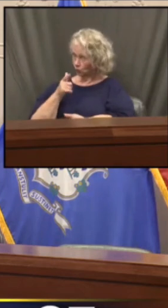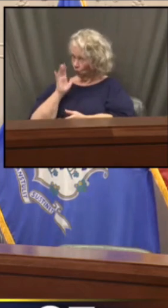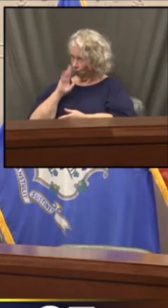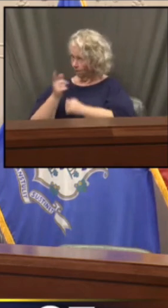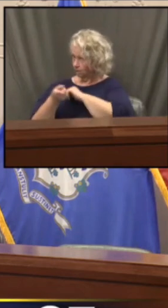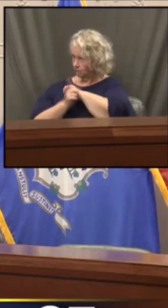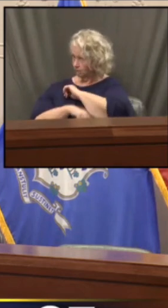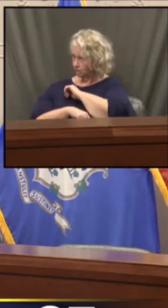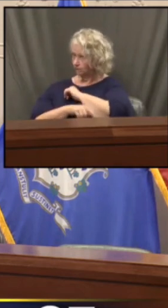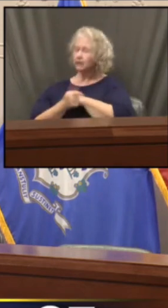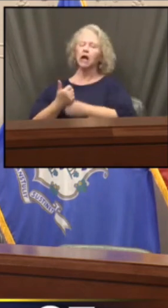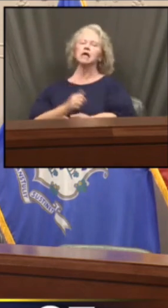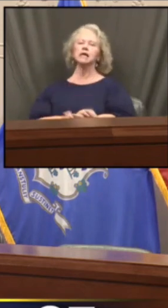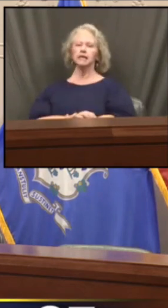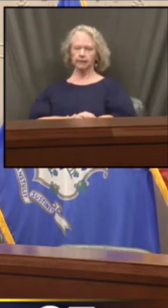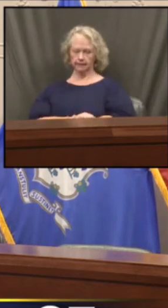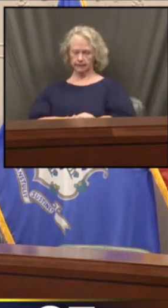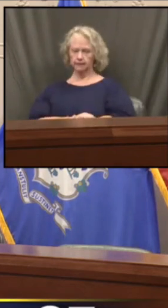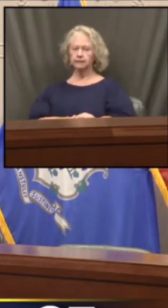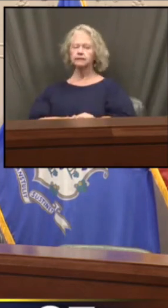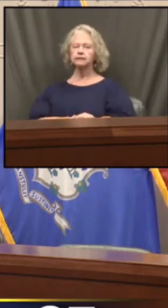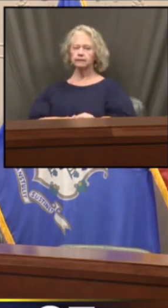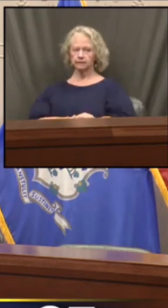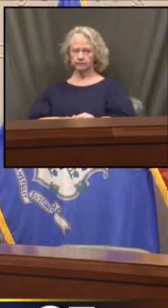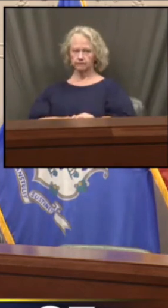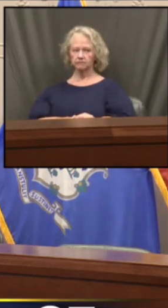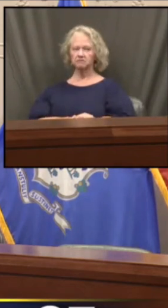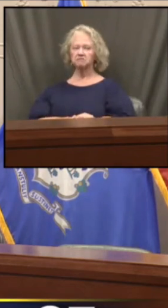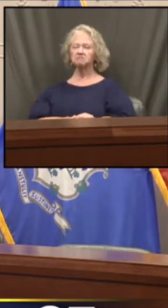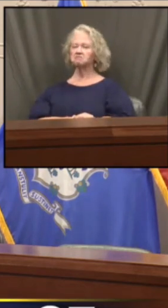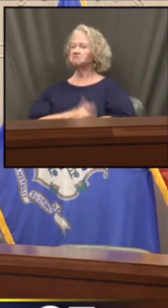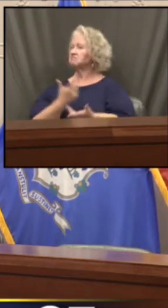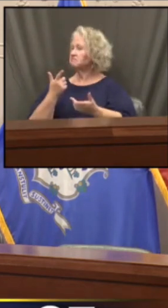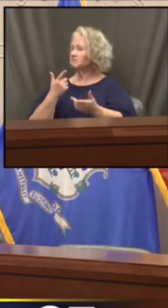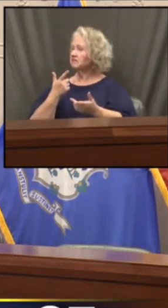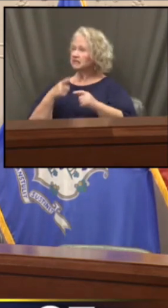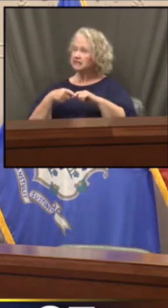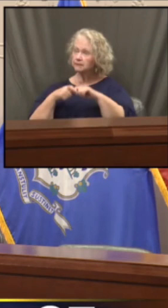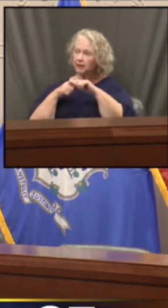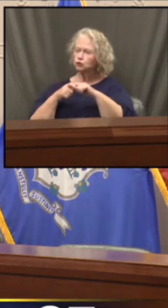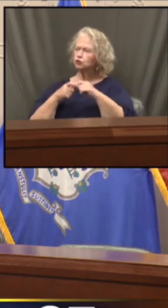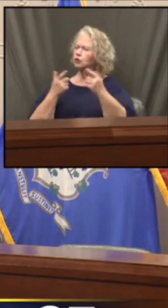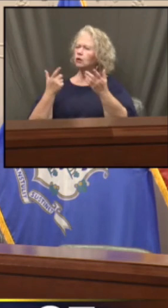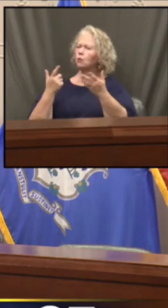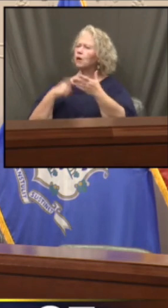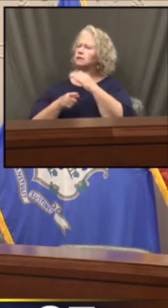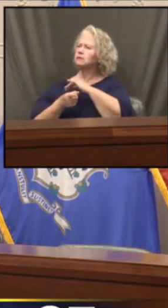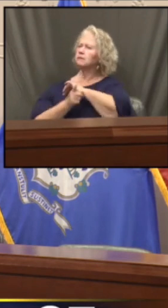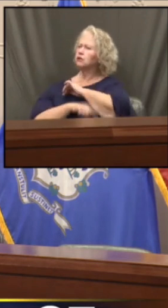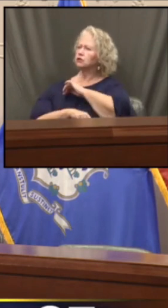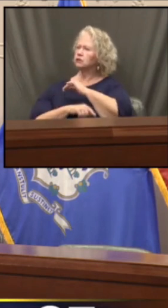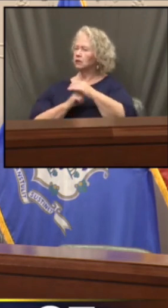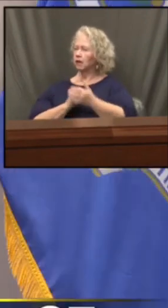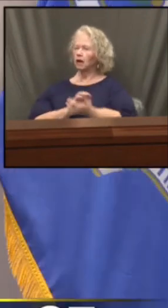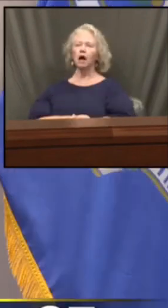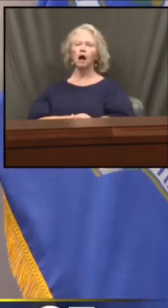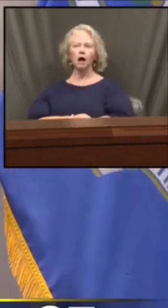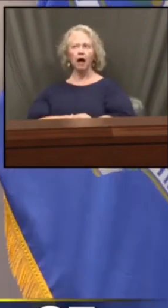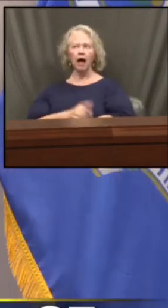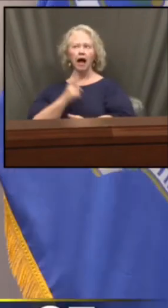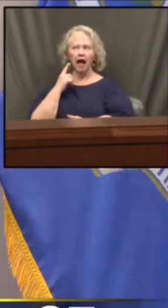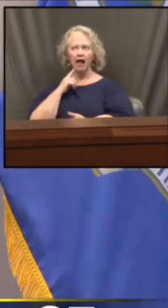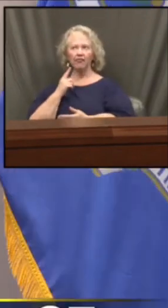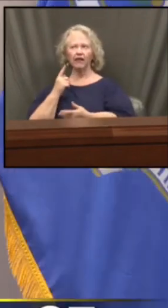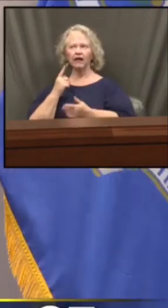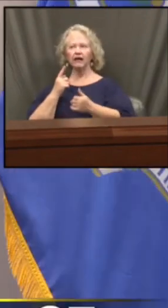discipline? Yes. Okay. Suspension, or what would be the discipline? Yes, I think it initially